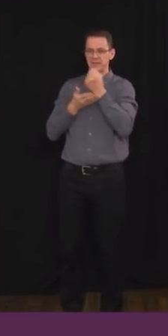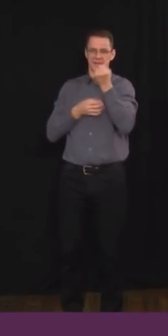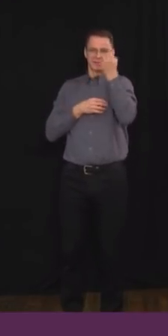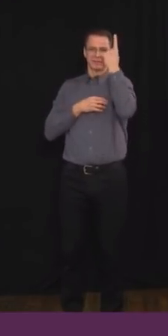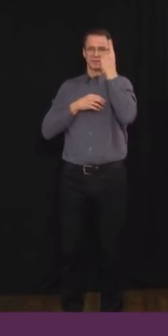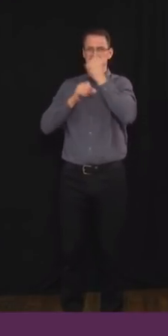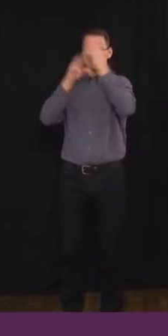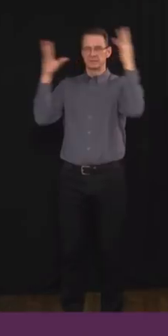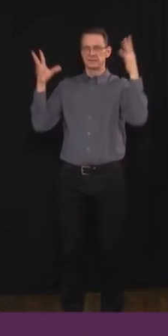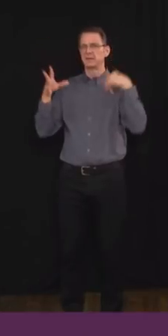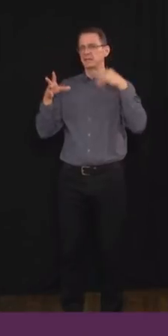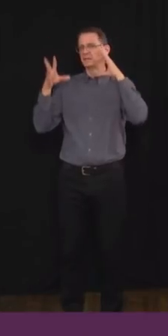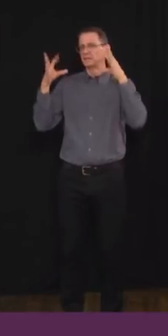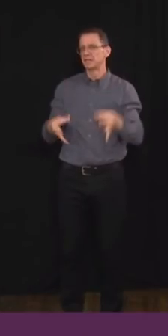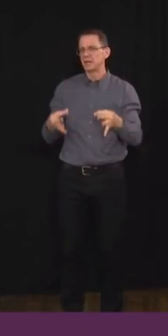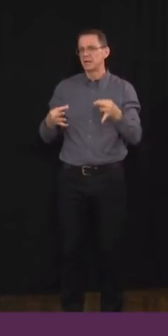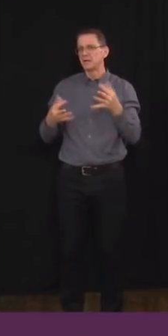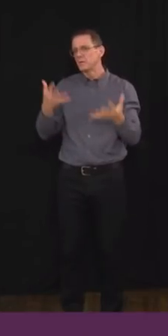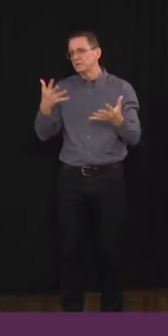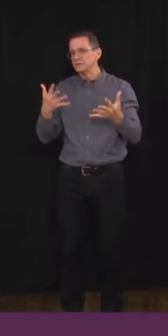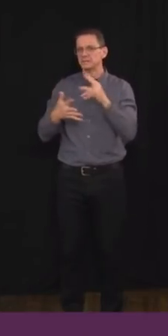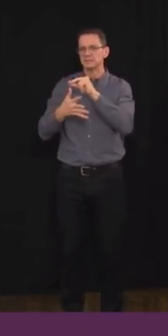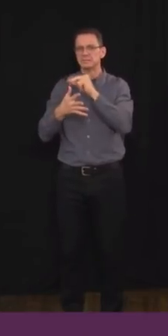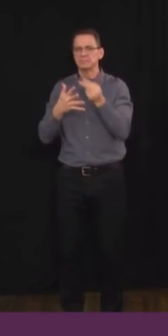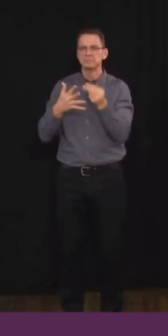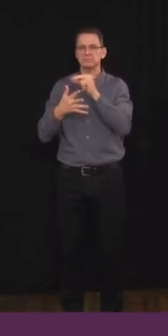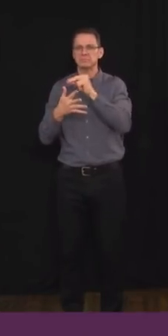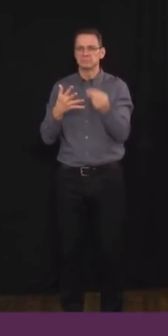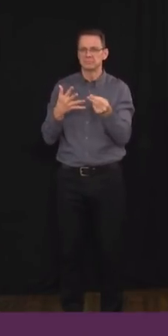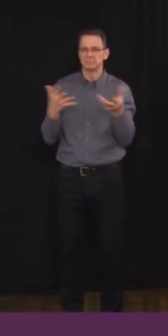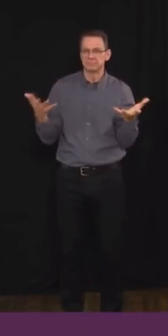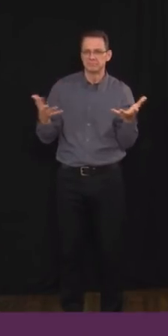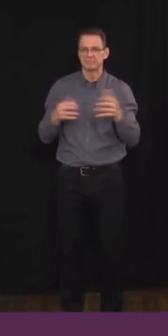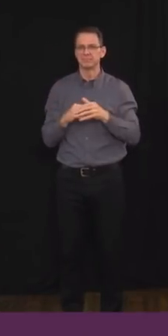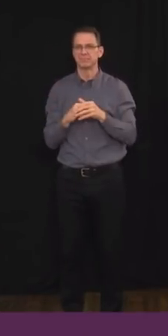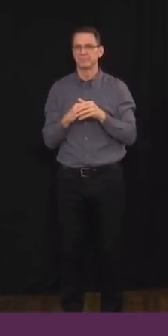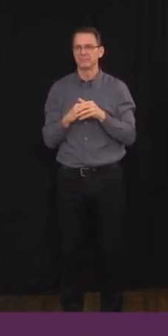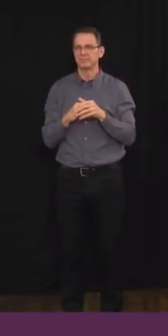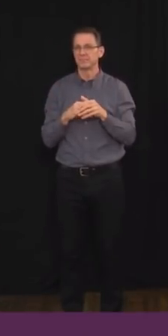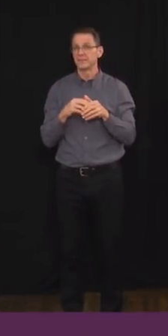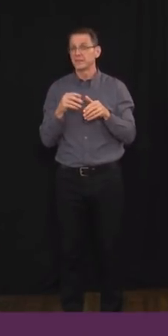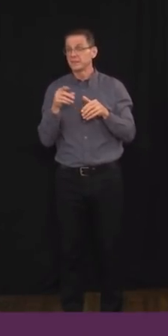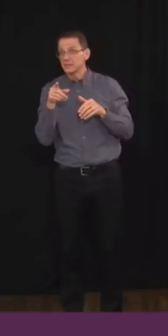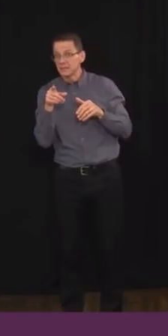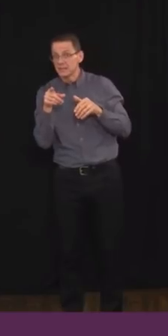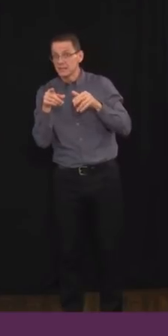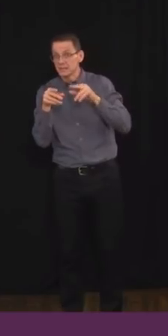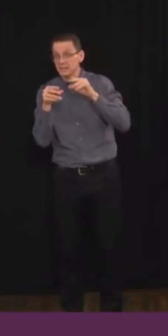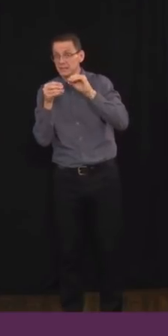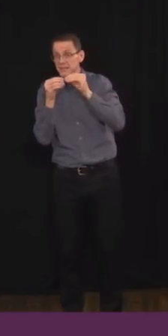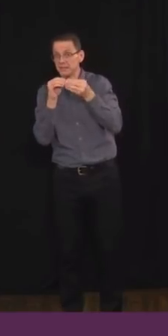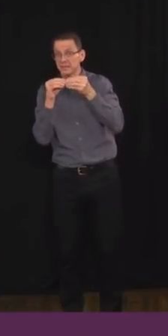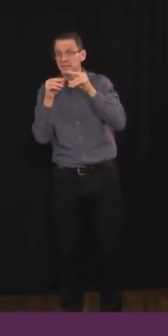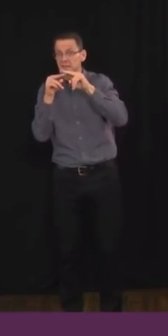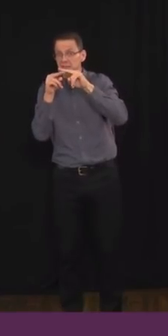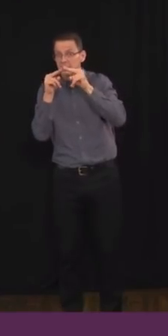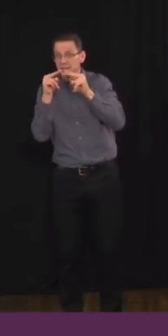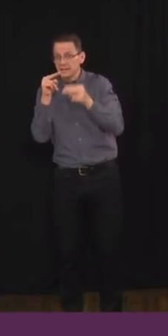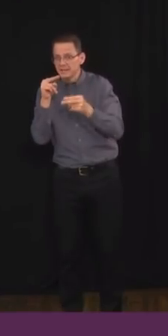reached, decisions will be considered for moving to the next step of relaxing restrictions. To be clear,